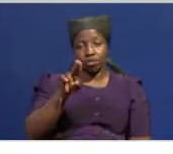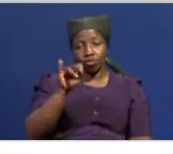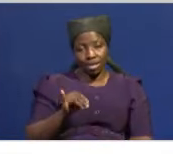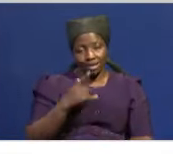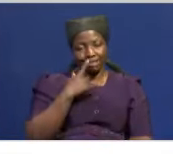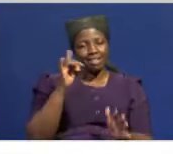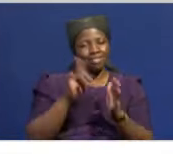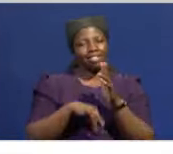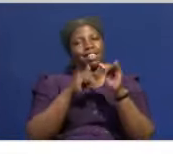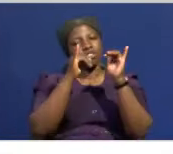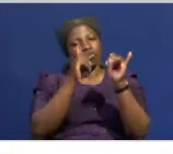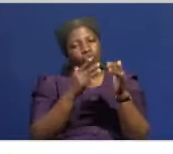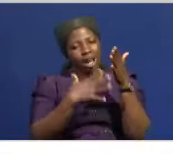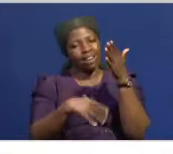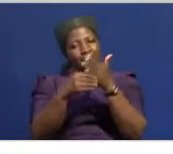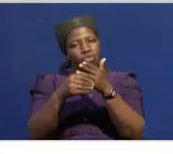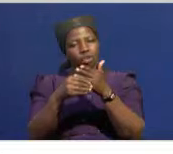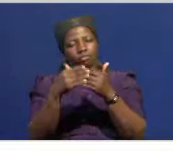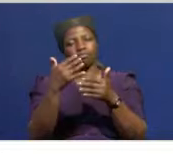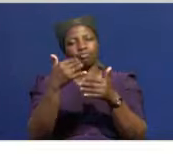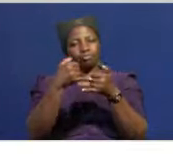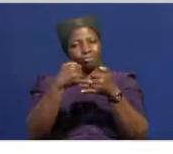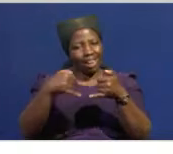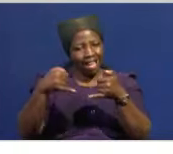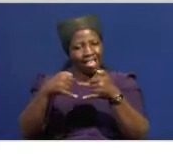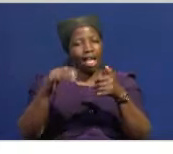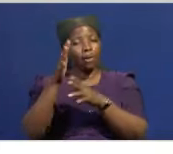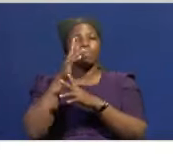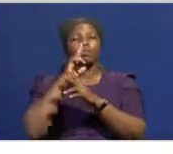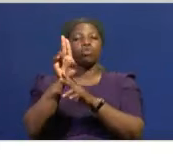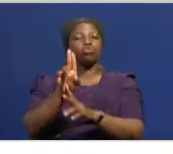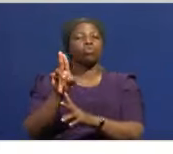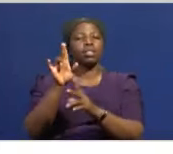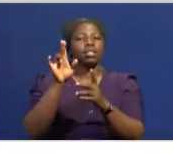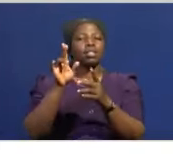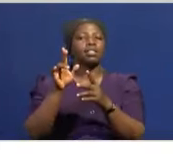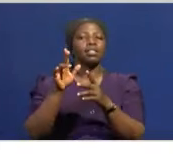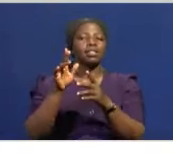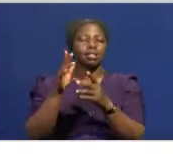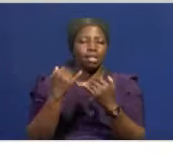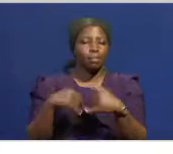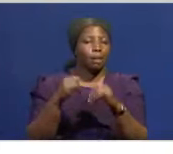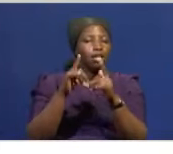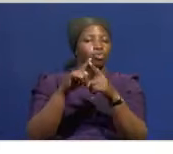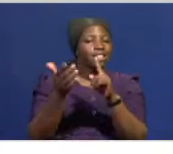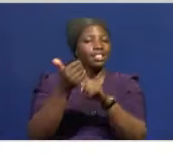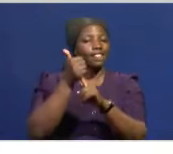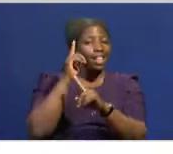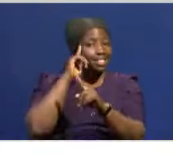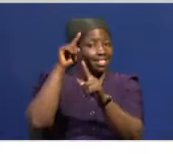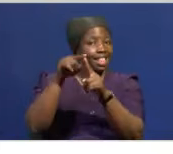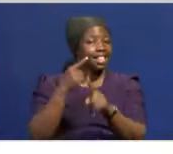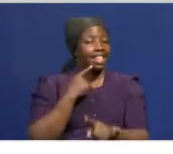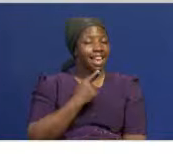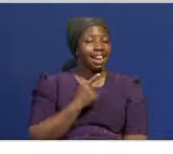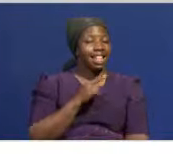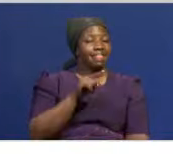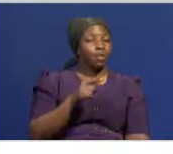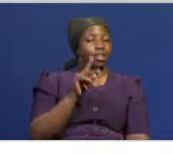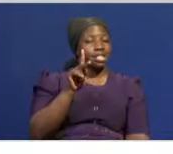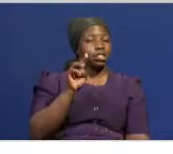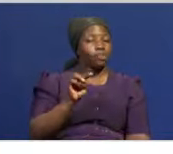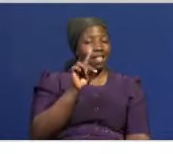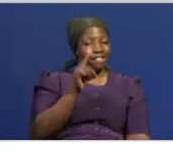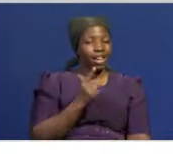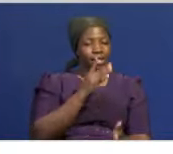says new additional infrastructure will be deployed to meet the target of 100,000 kilometres in the first phase, which was